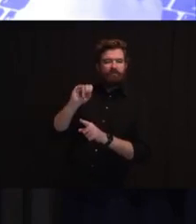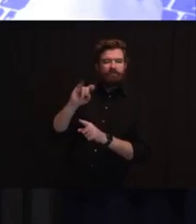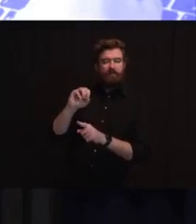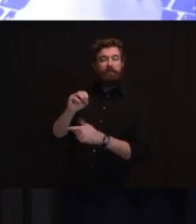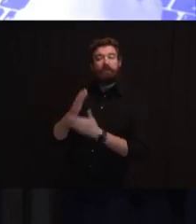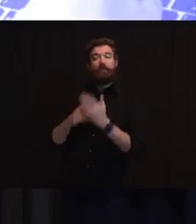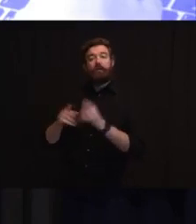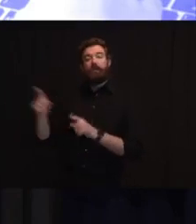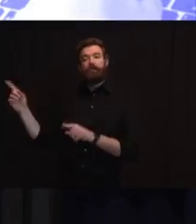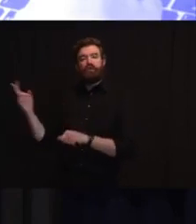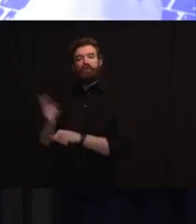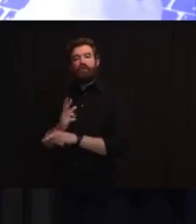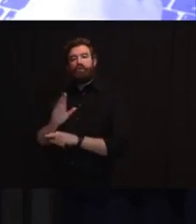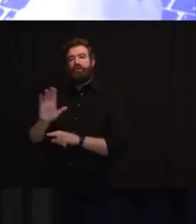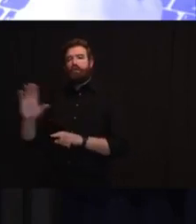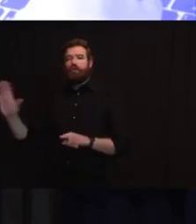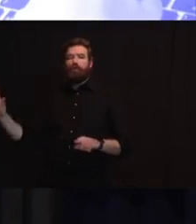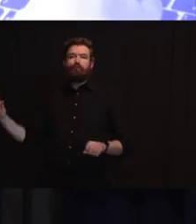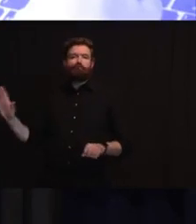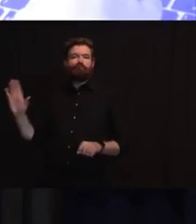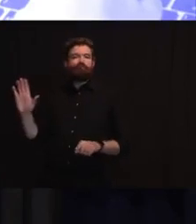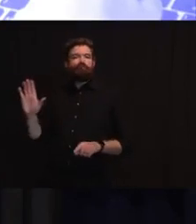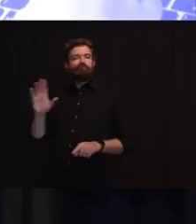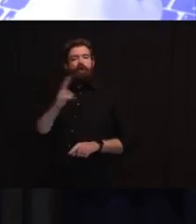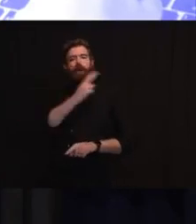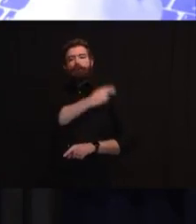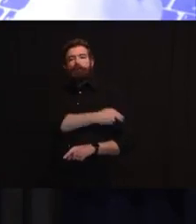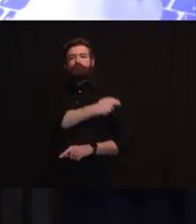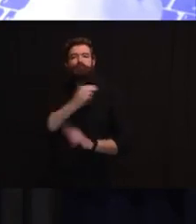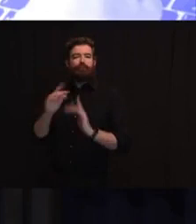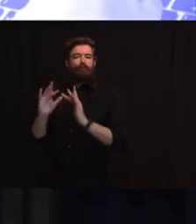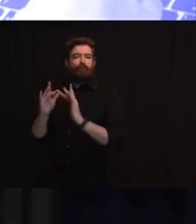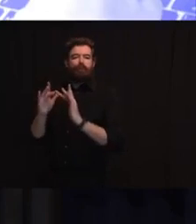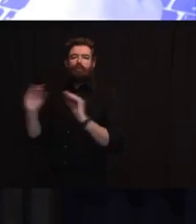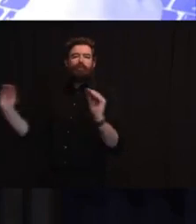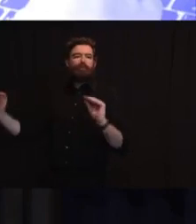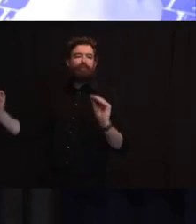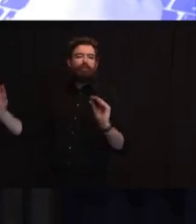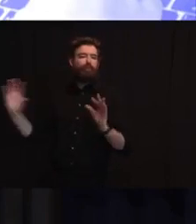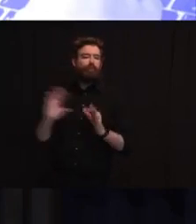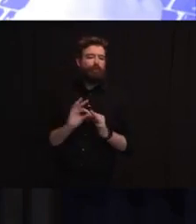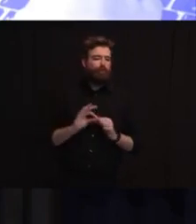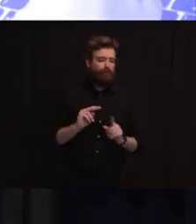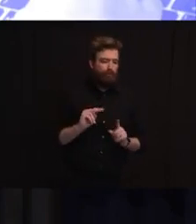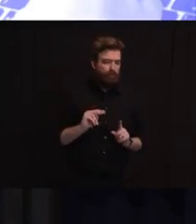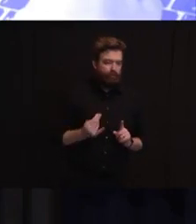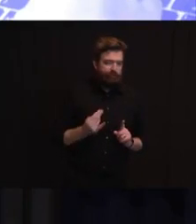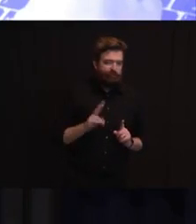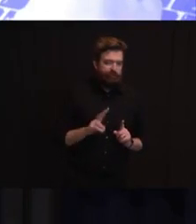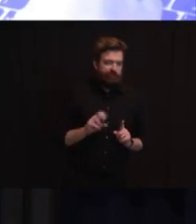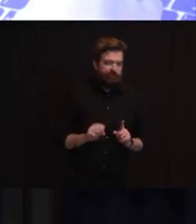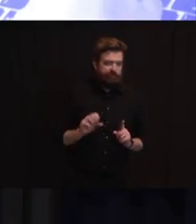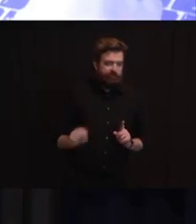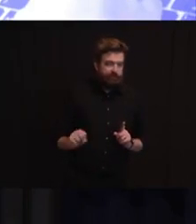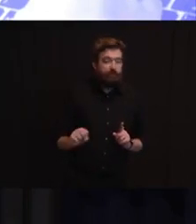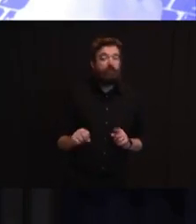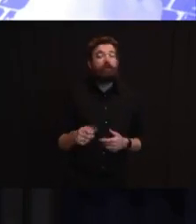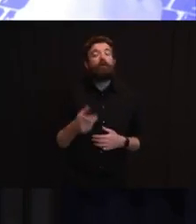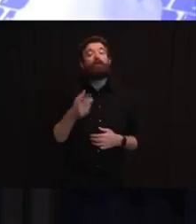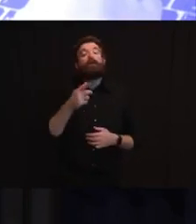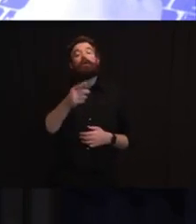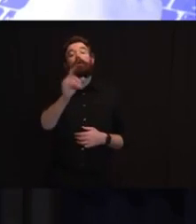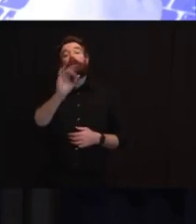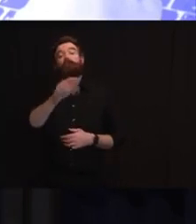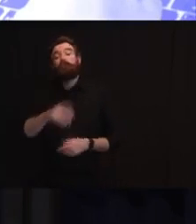own registration system that they use for their patients every day. When you go on NJVSS, you